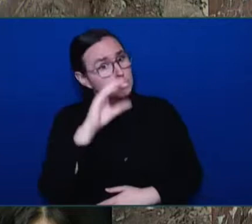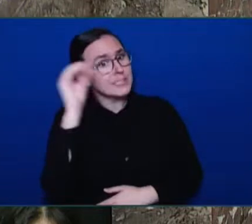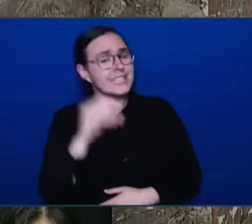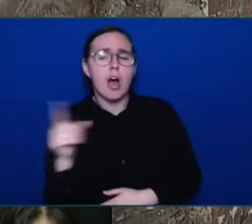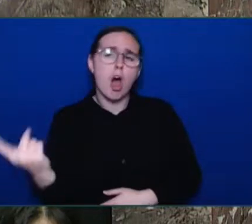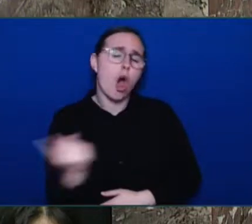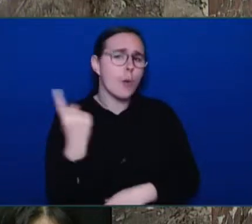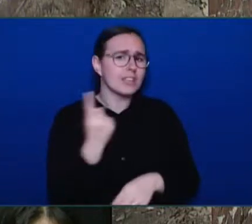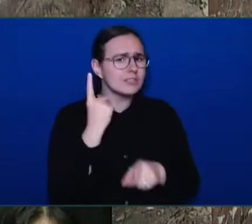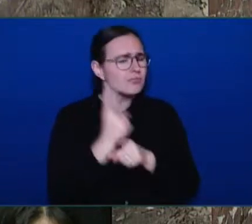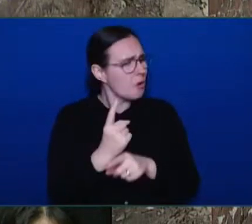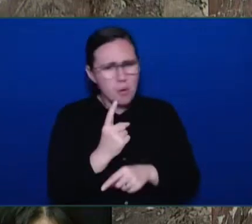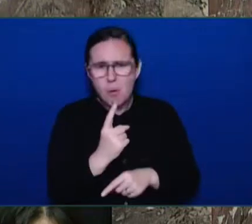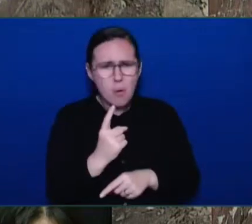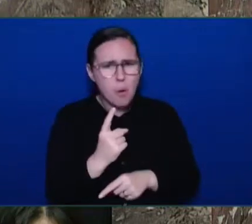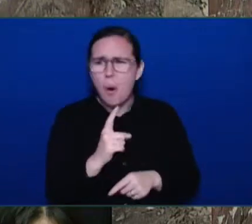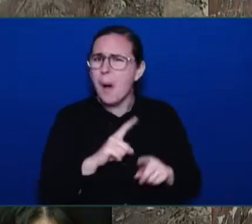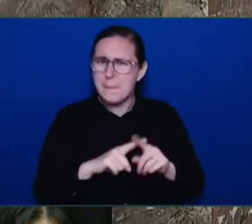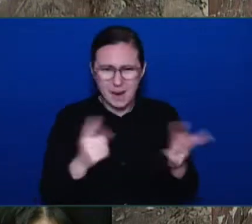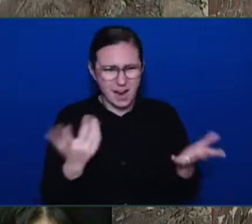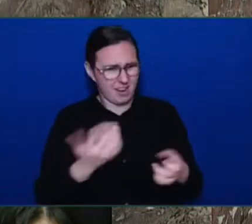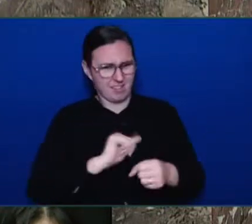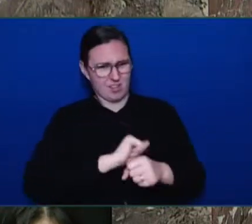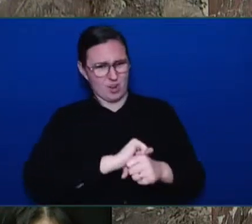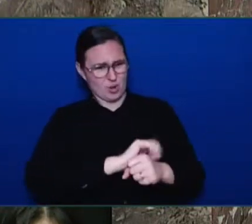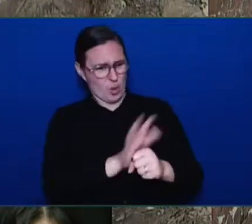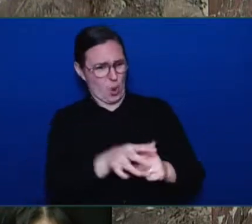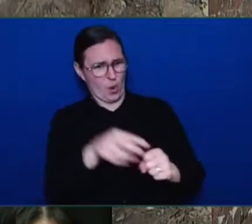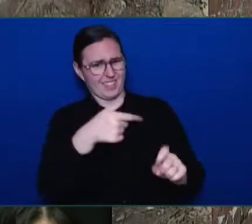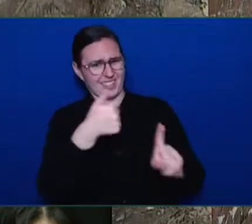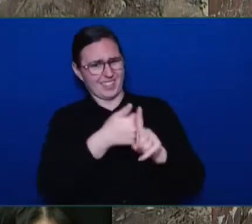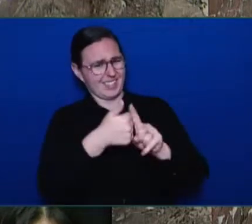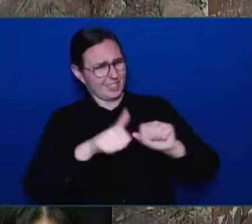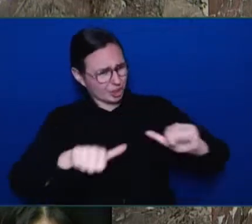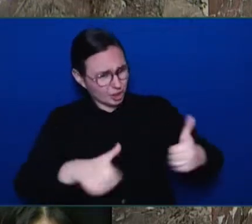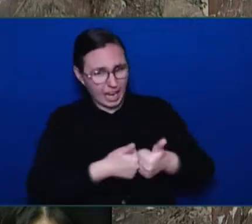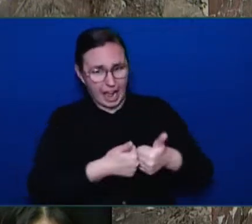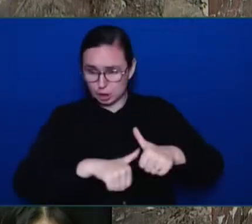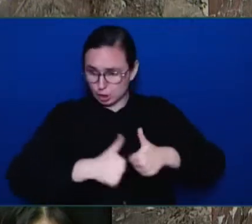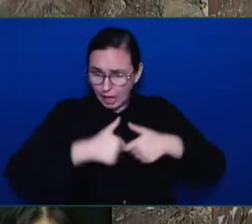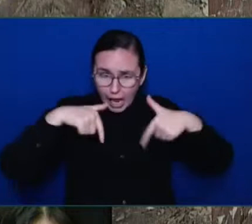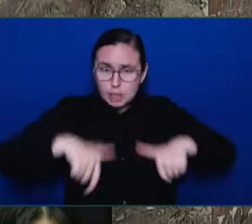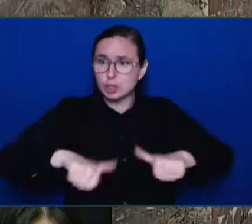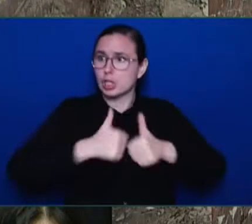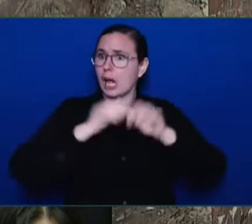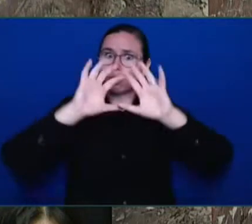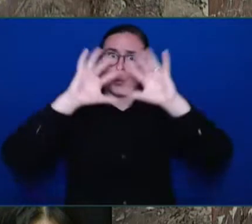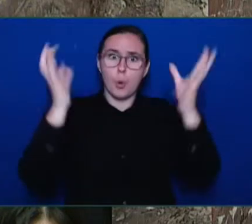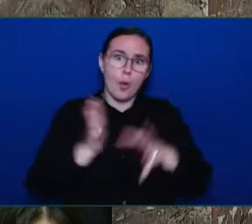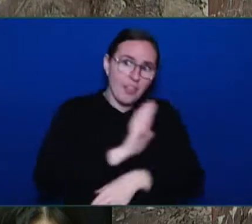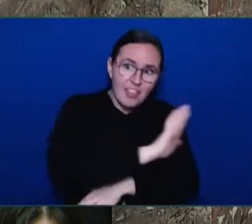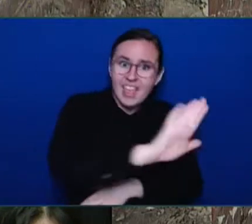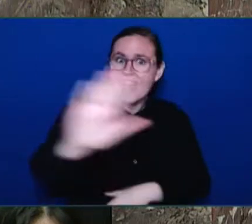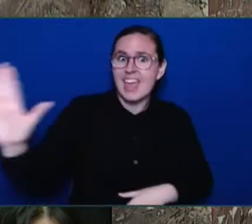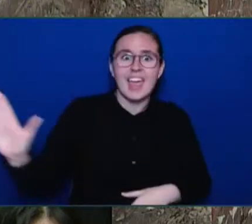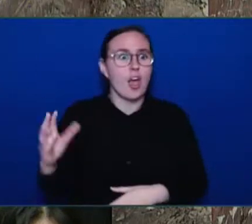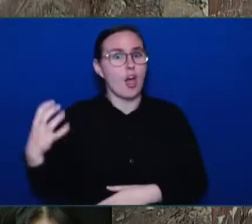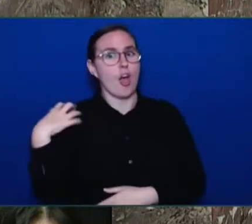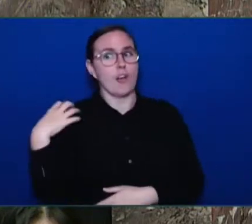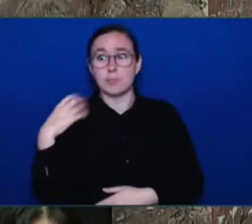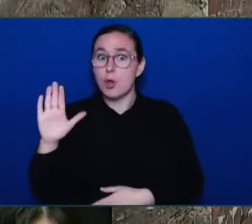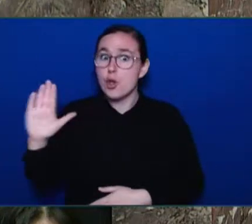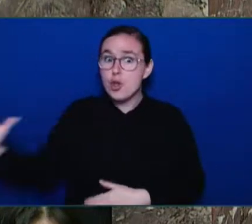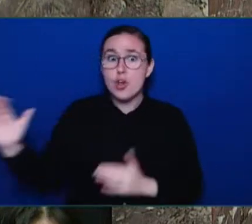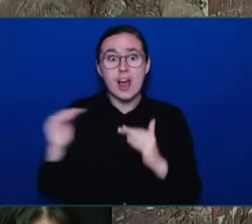officers everywhere in the world. But we have had a level of service from Dr. Henry in terms of transparency to the public that